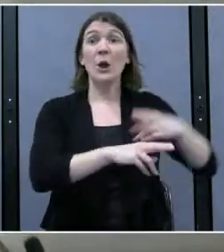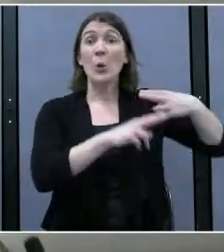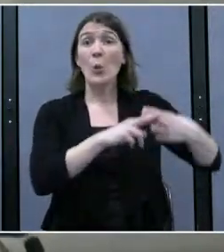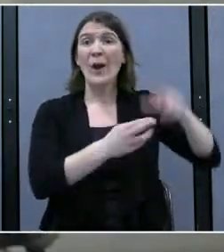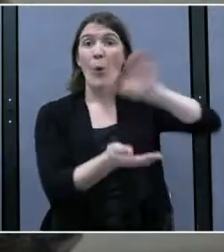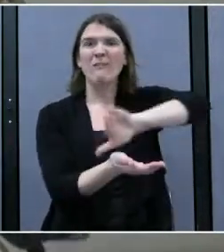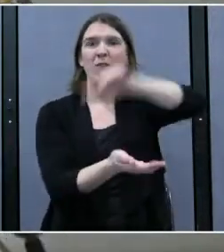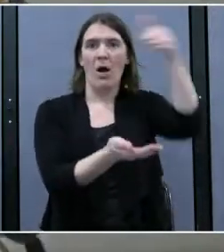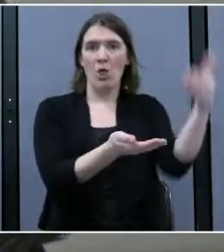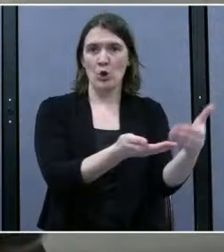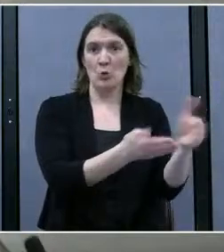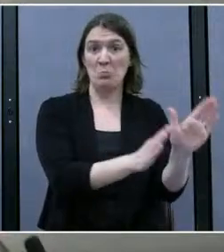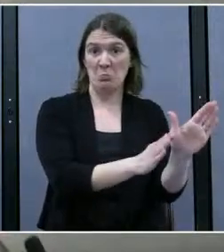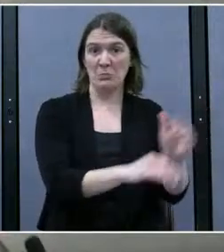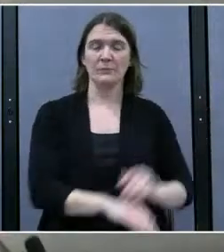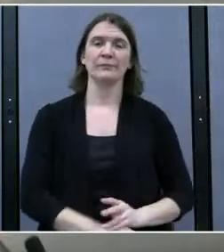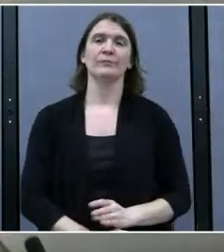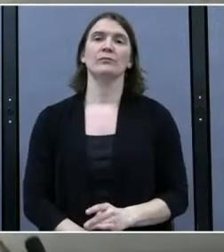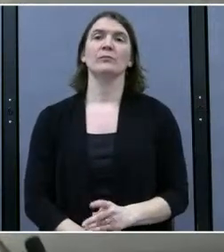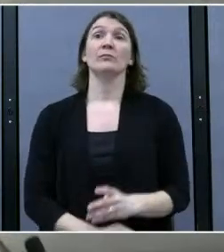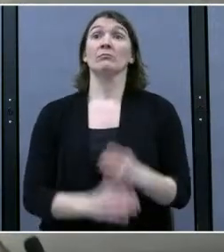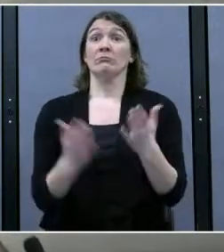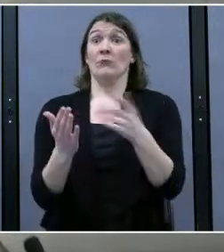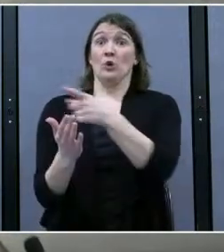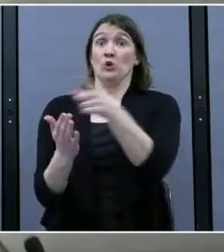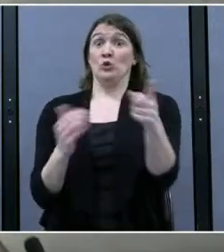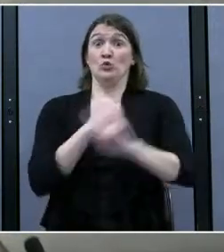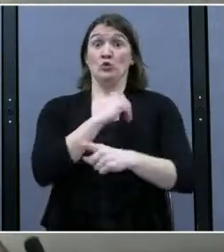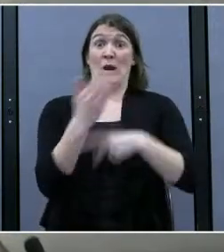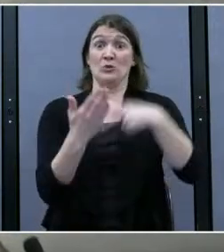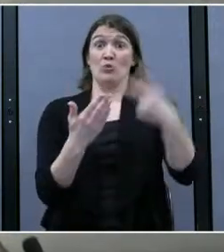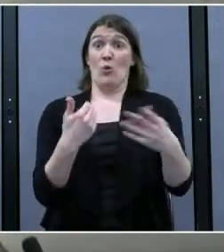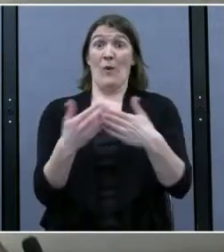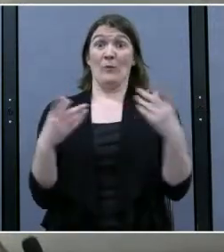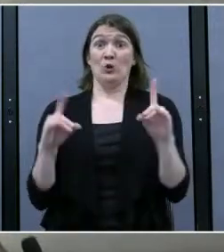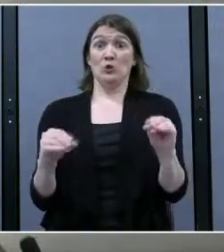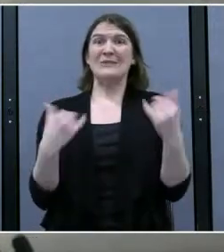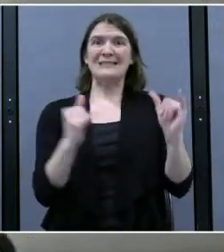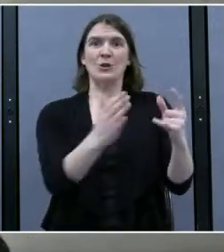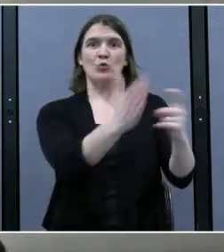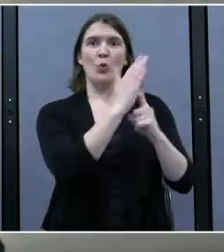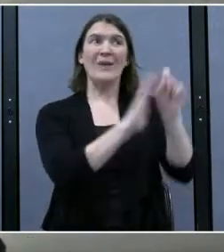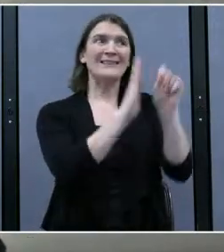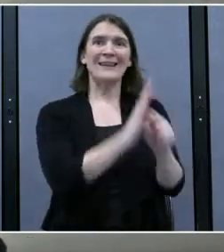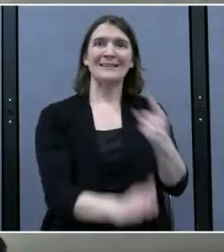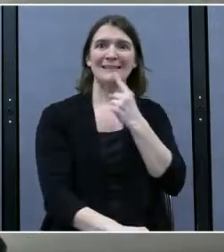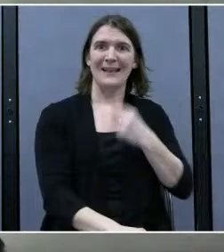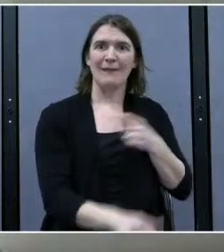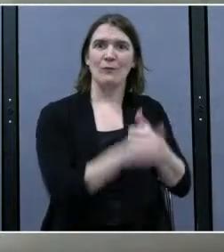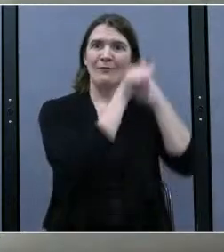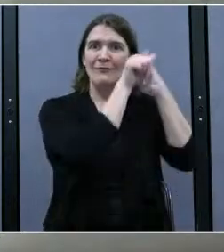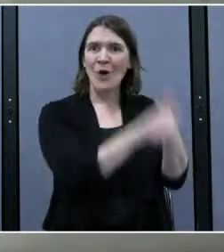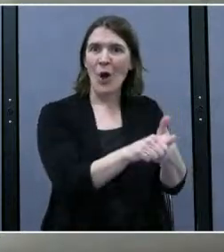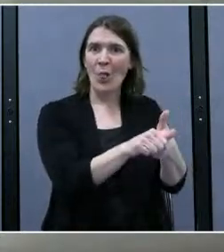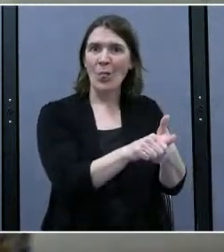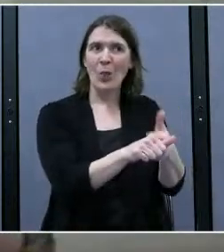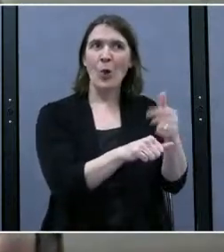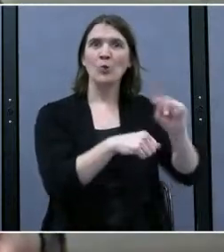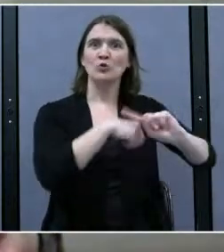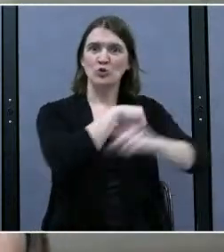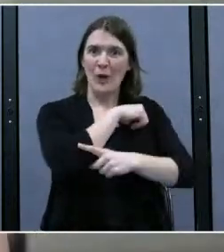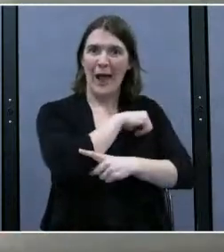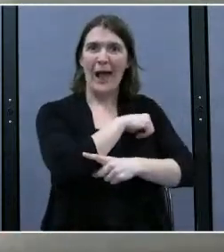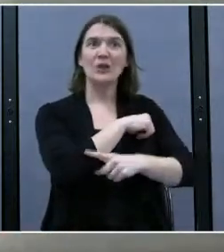volume. So regardless of what we do with the trash program, there's still an obligation to adhere to the terms of